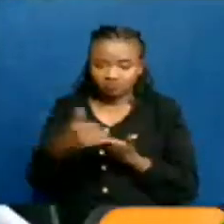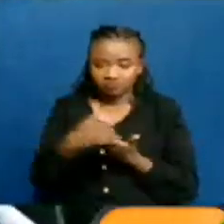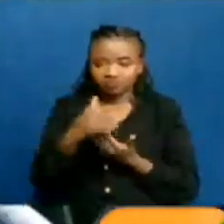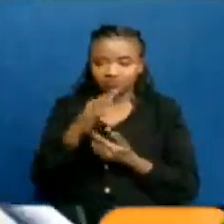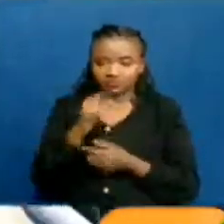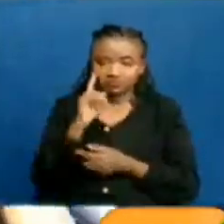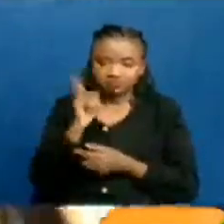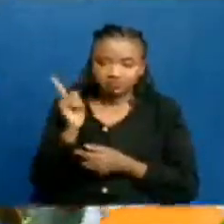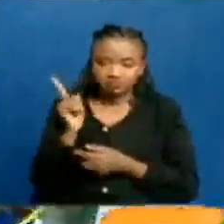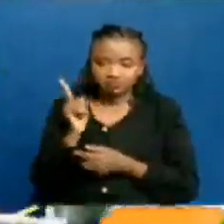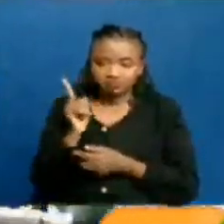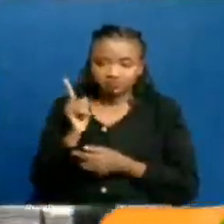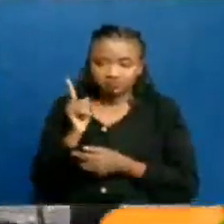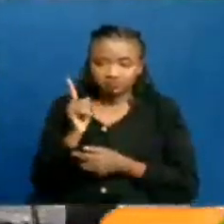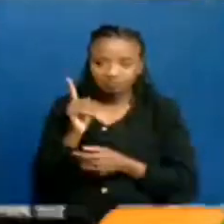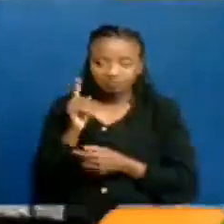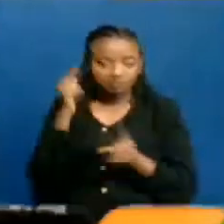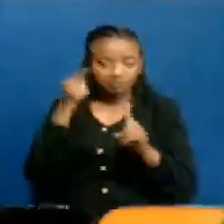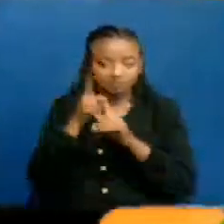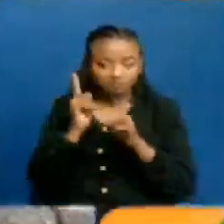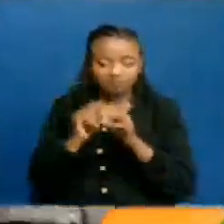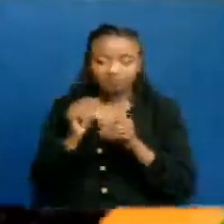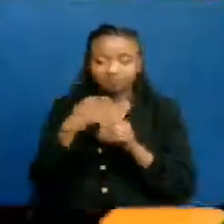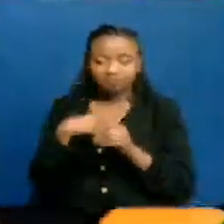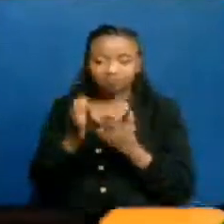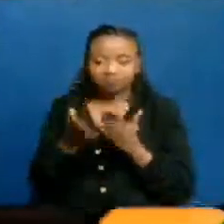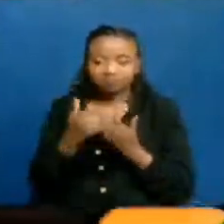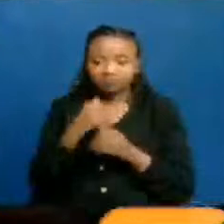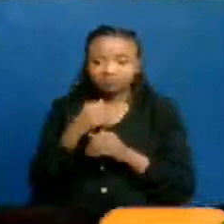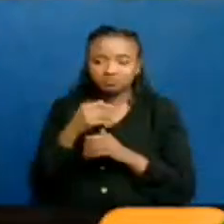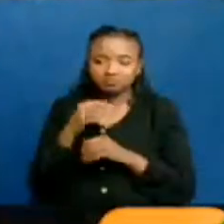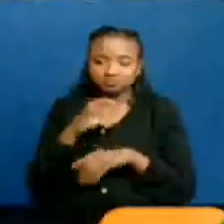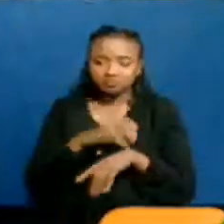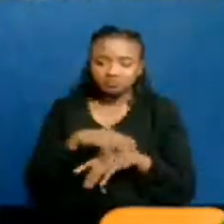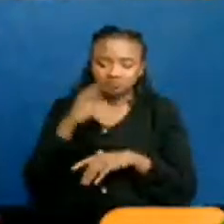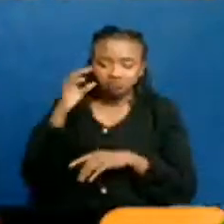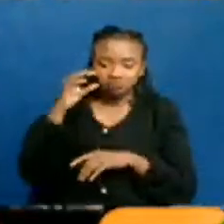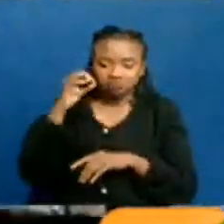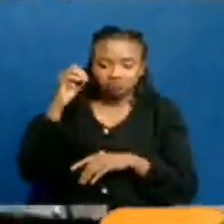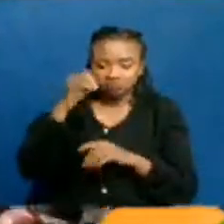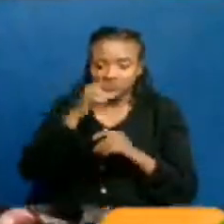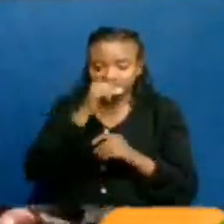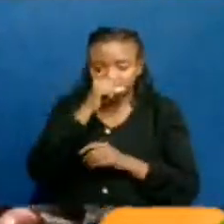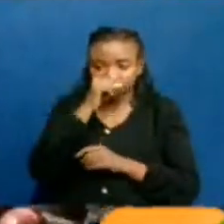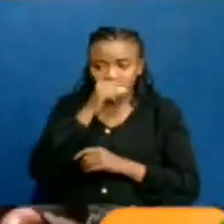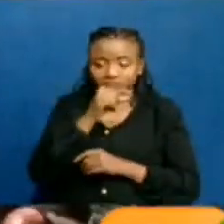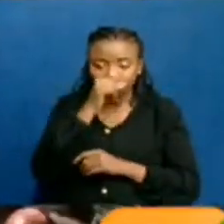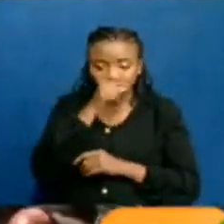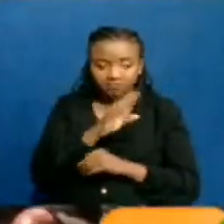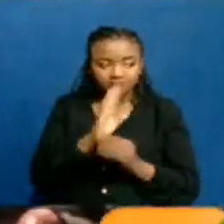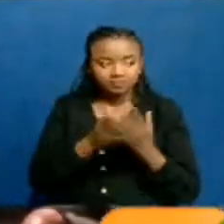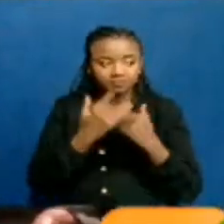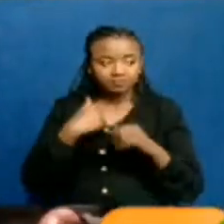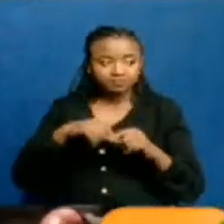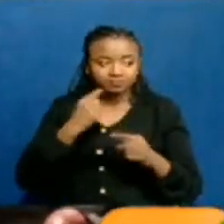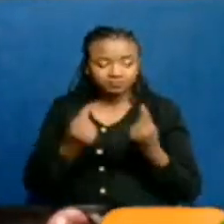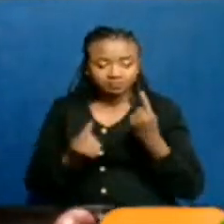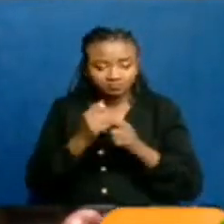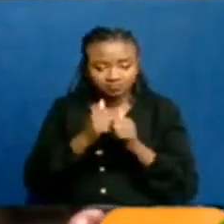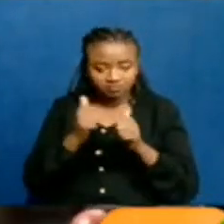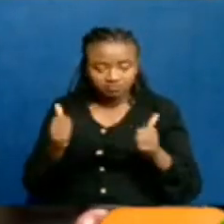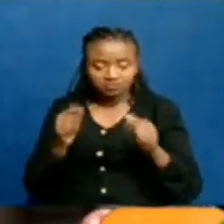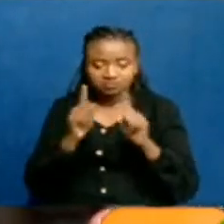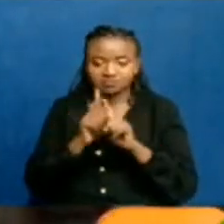Dunga fish market in order to generate energy. Ambayo biogas yenyewe inatusaidia kwa upishi, tuko